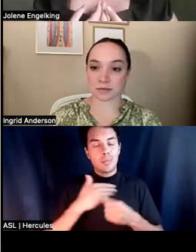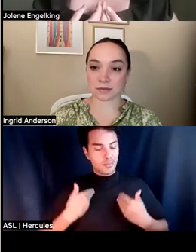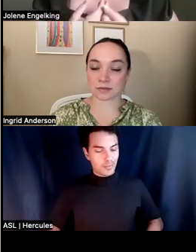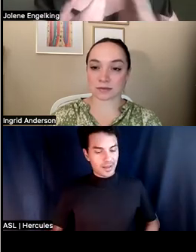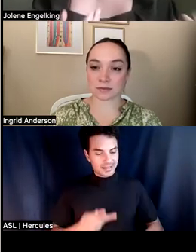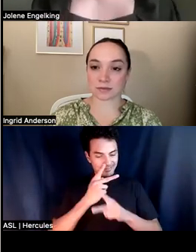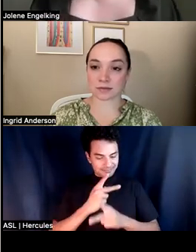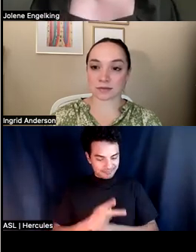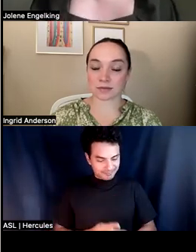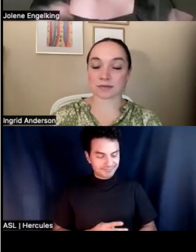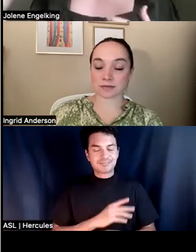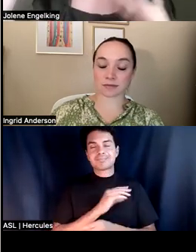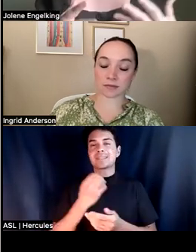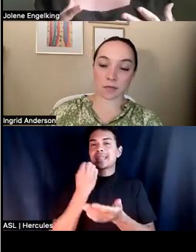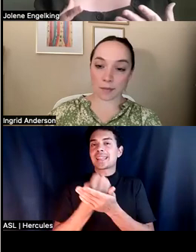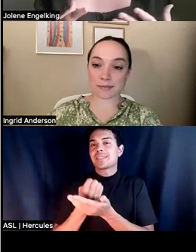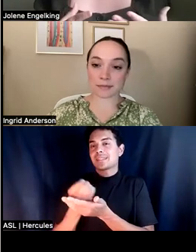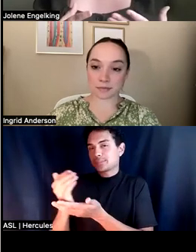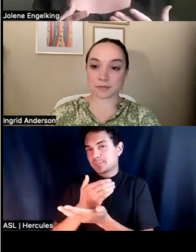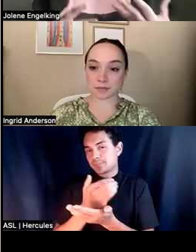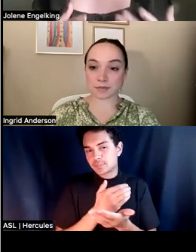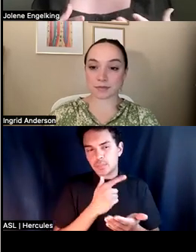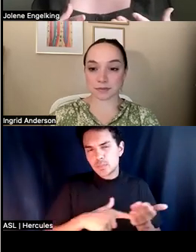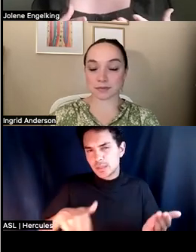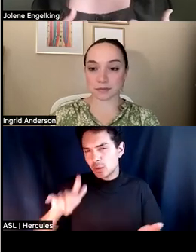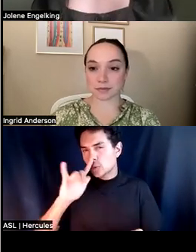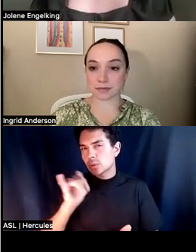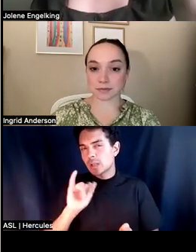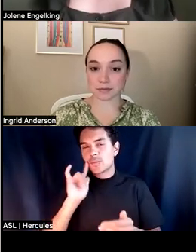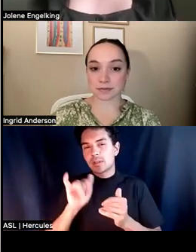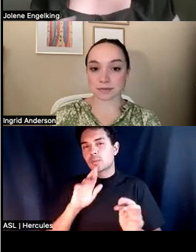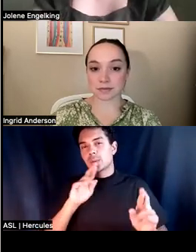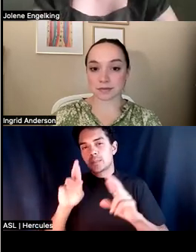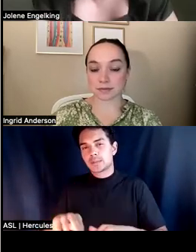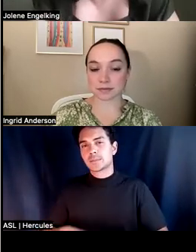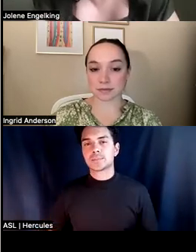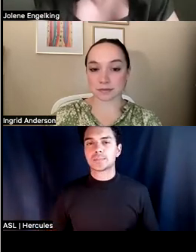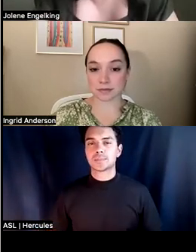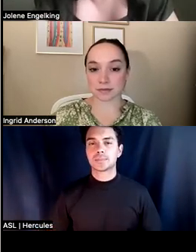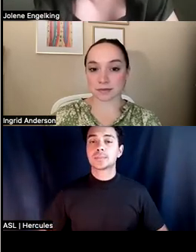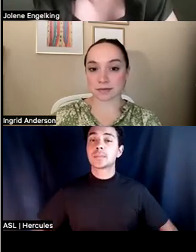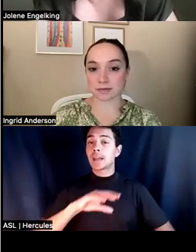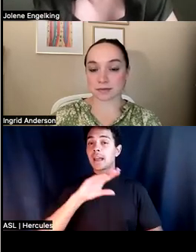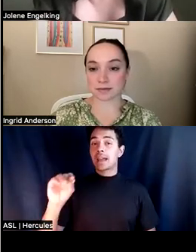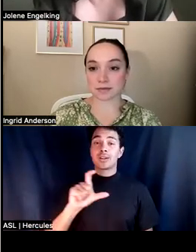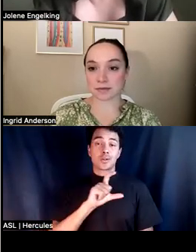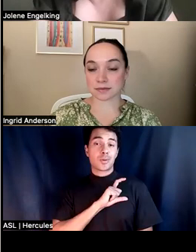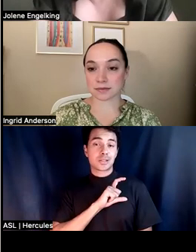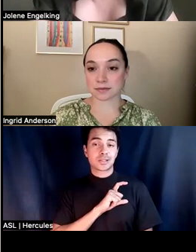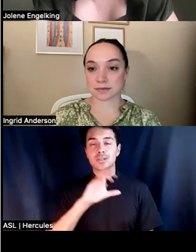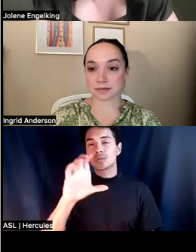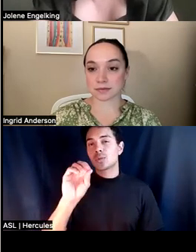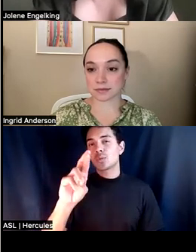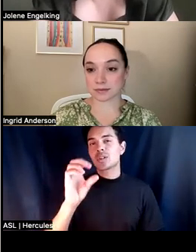as in terms of the evidence collection, what that plays into the response. And corrections and or probation are also